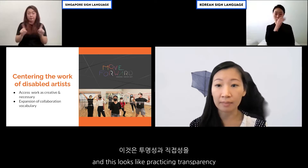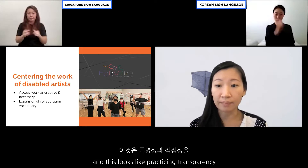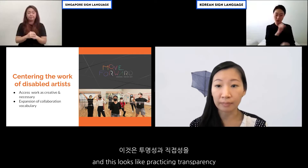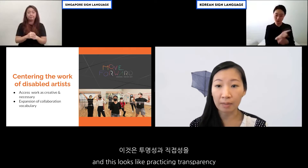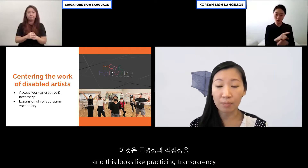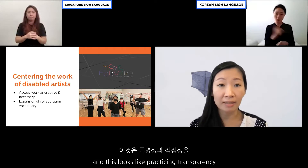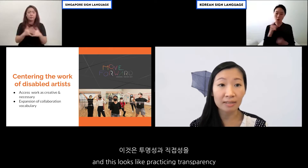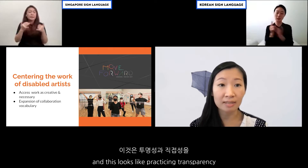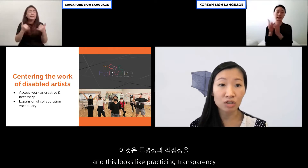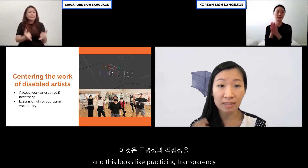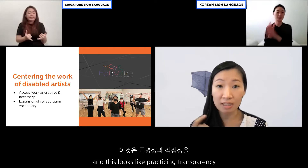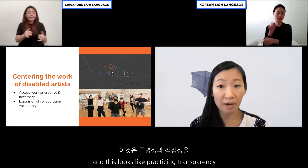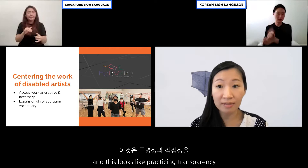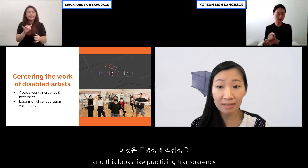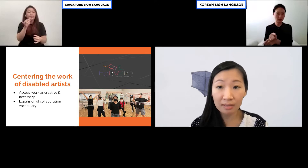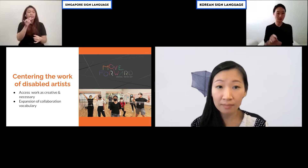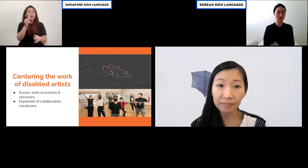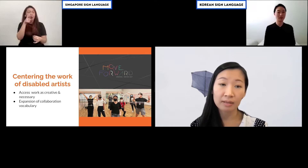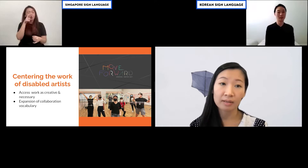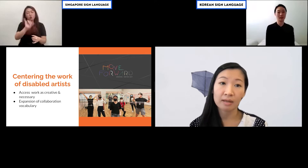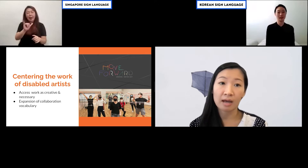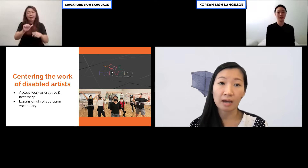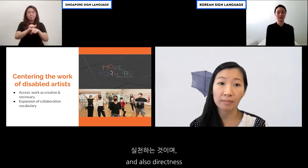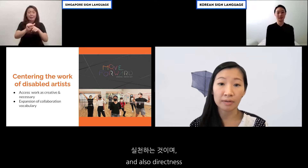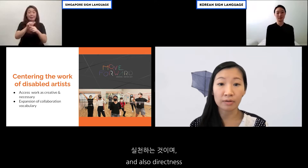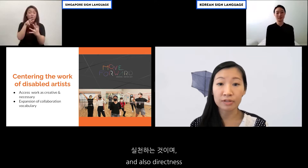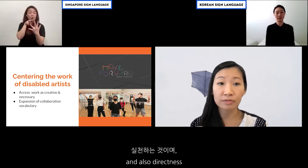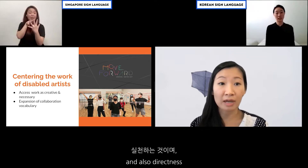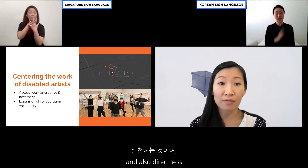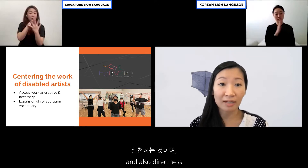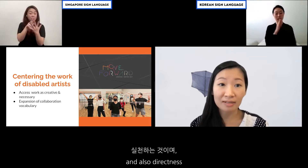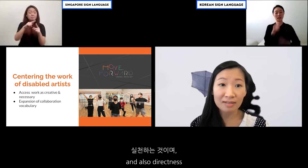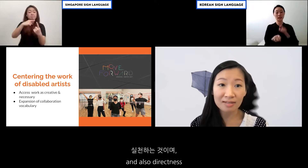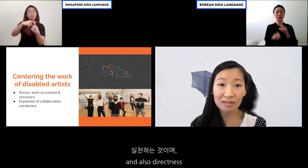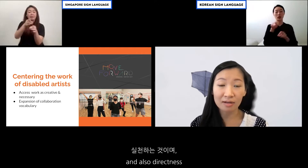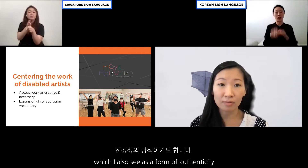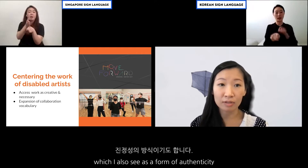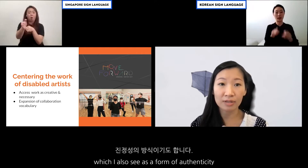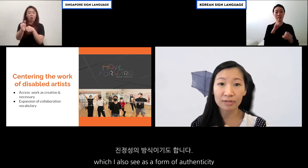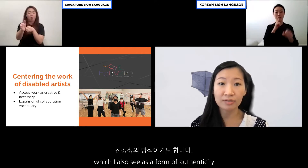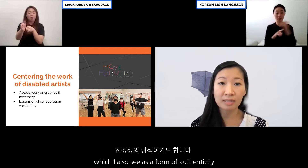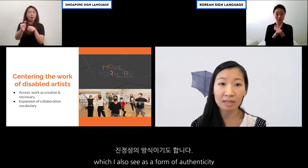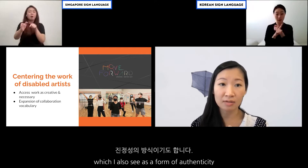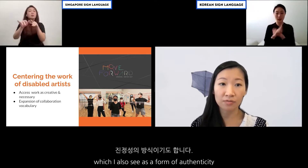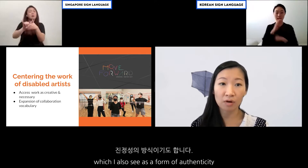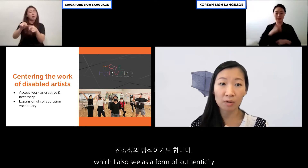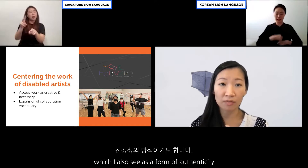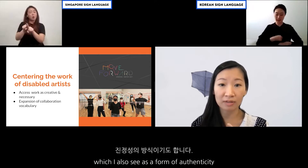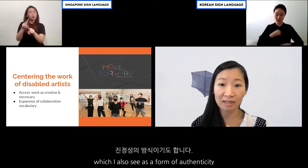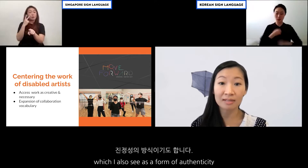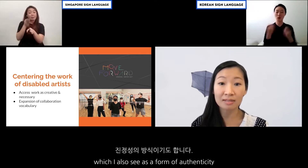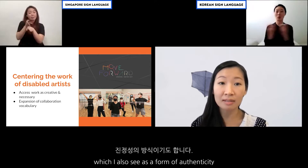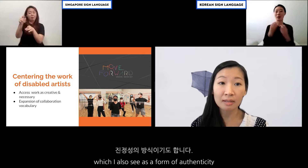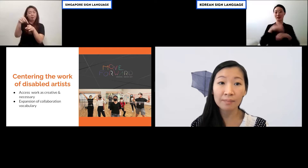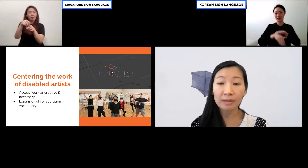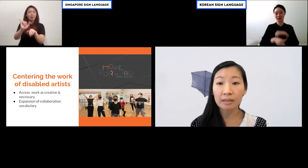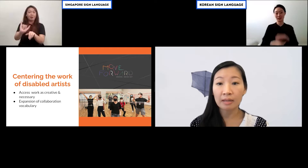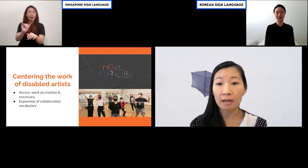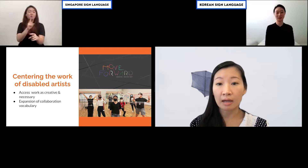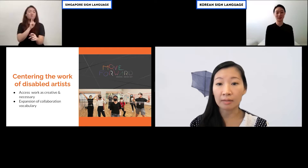like practicing transparency, and also directness, which I also see as a form of